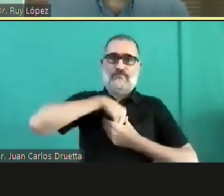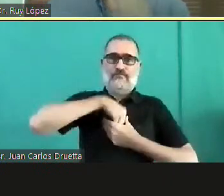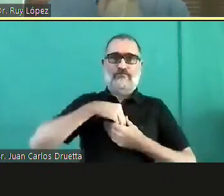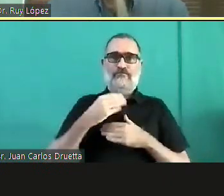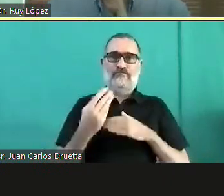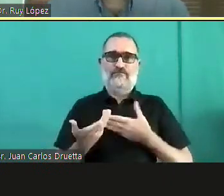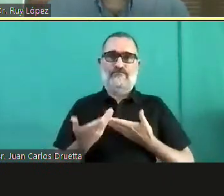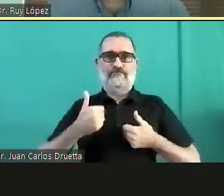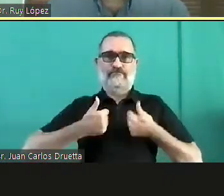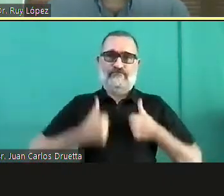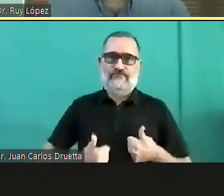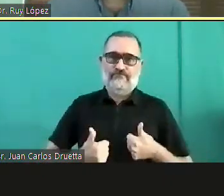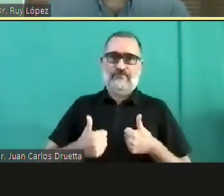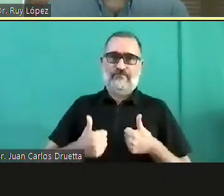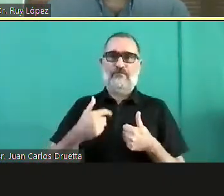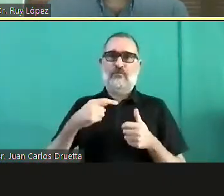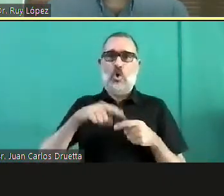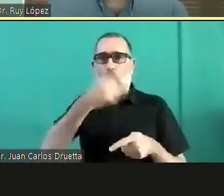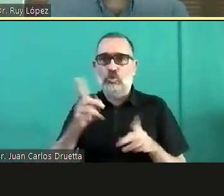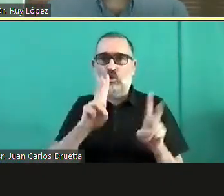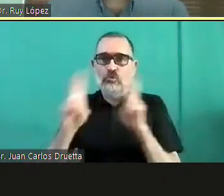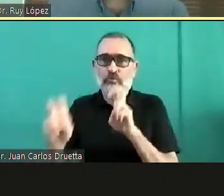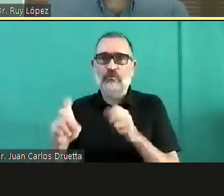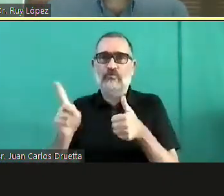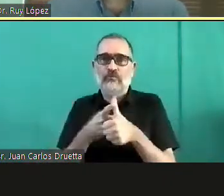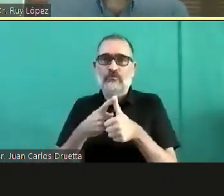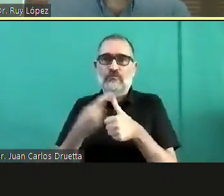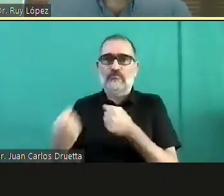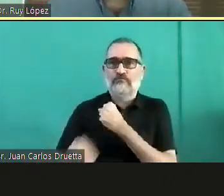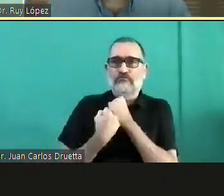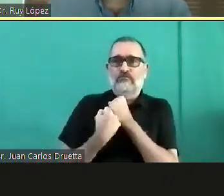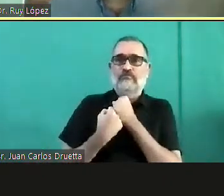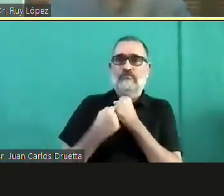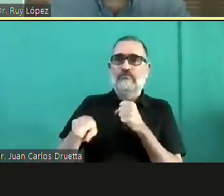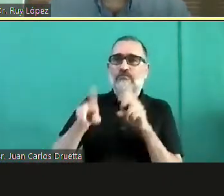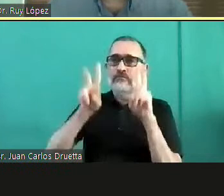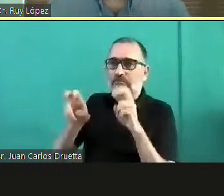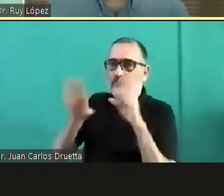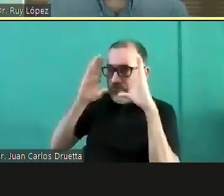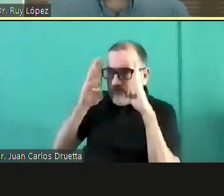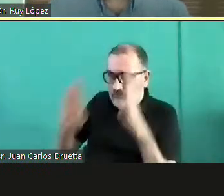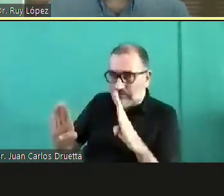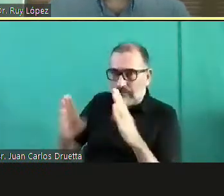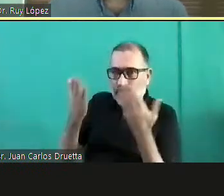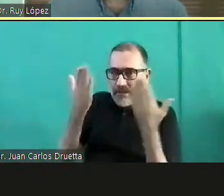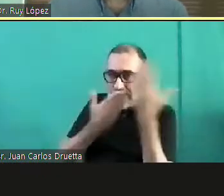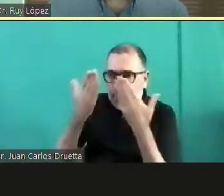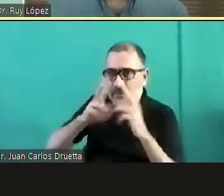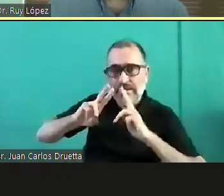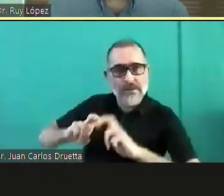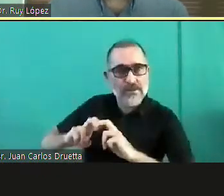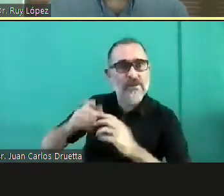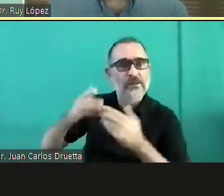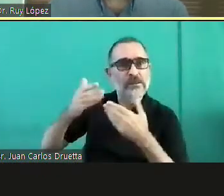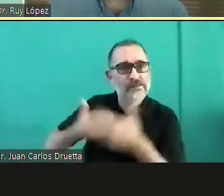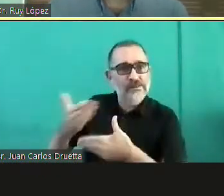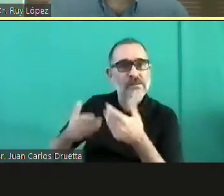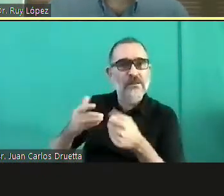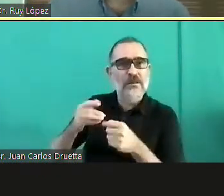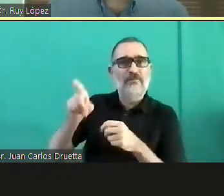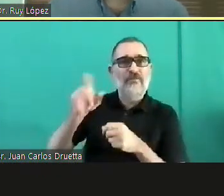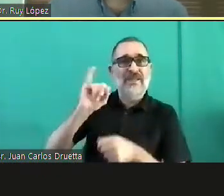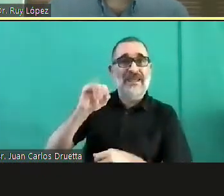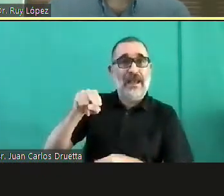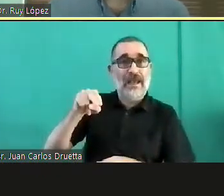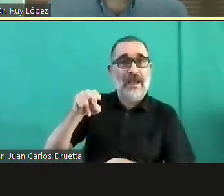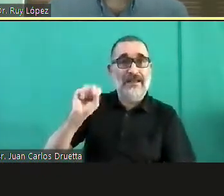the impact in recent decades of just one food, sugary drinks. And when